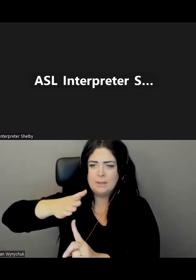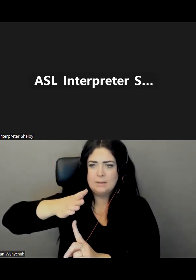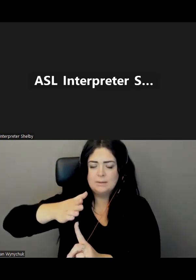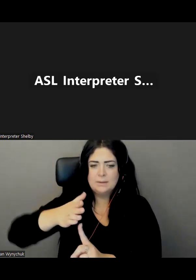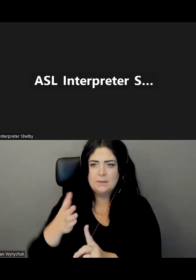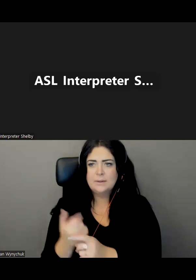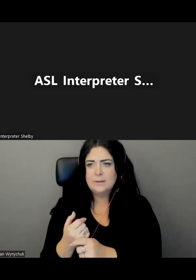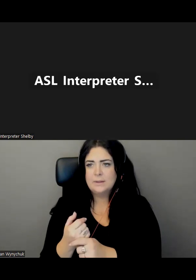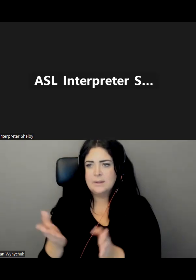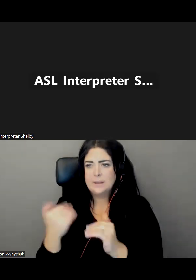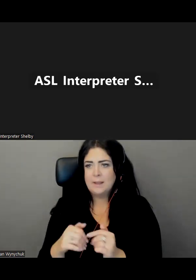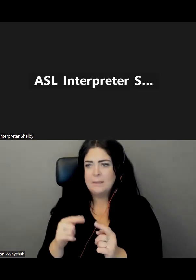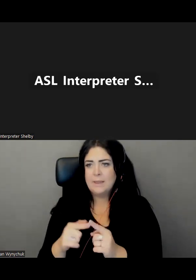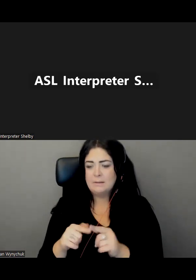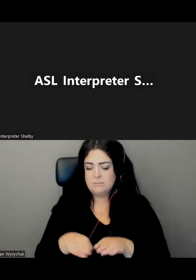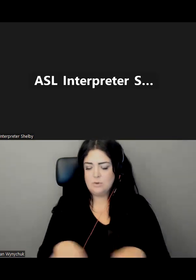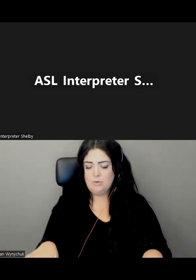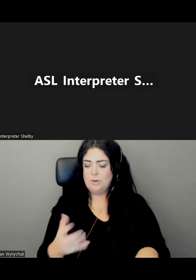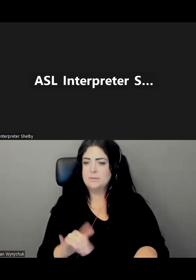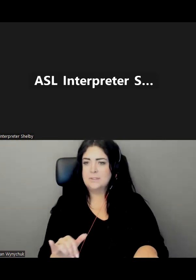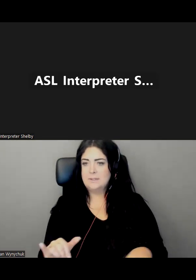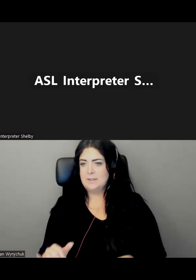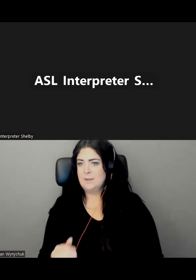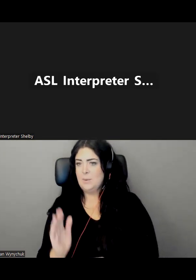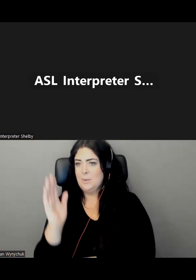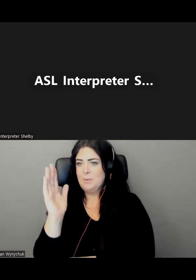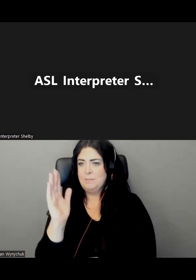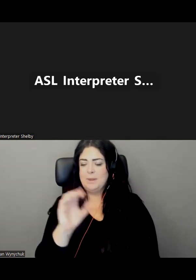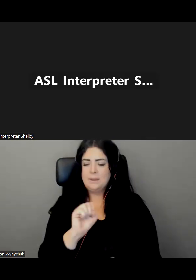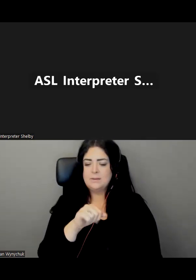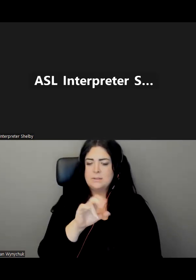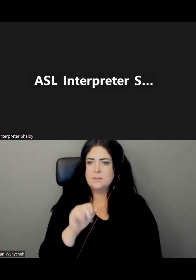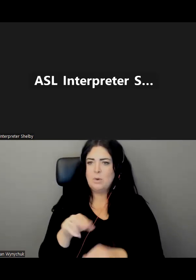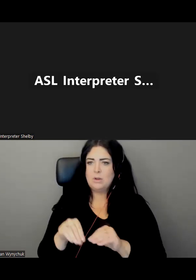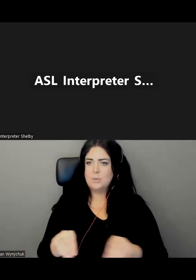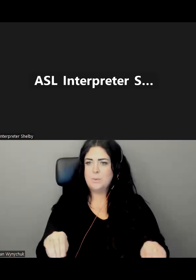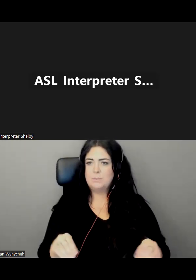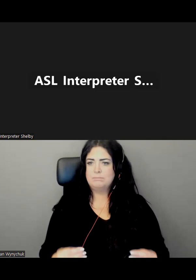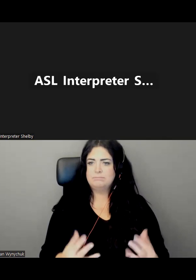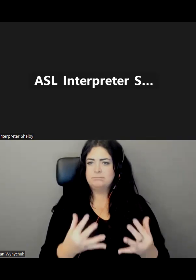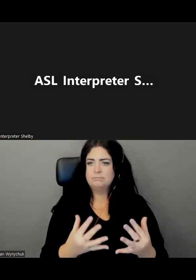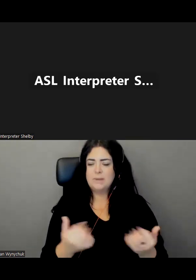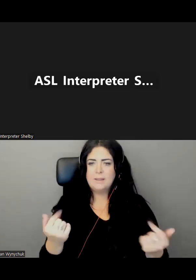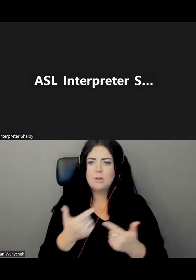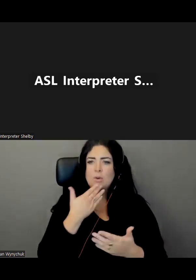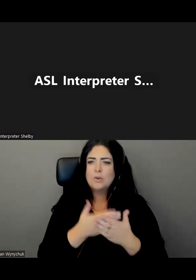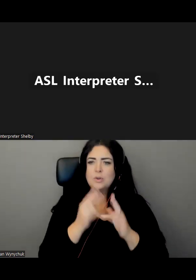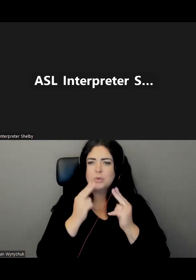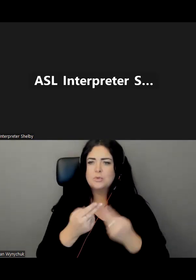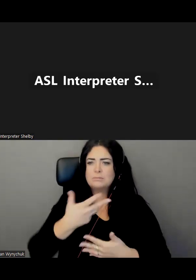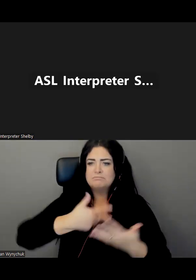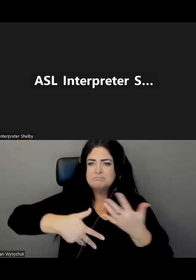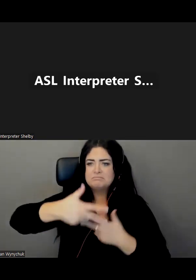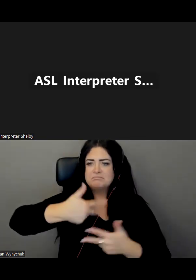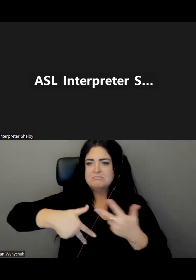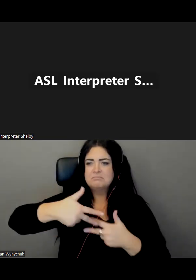there. And then you have the ground still because all those things are growing up. So you grow your squash on the bottom, and they all work together to provide each other nutrients and things